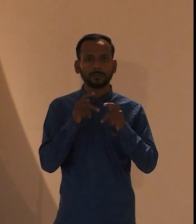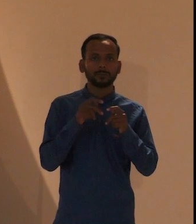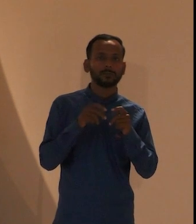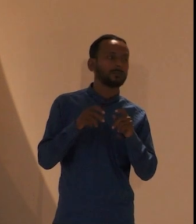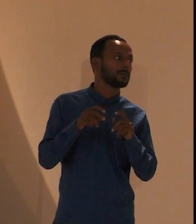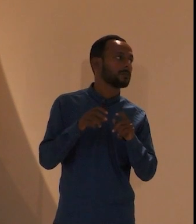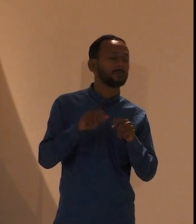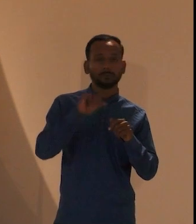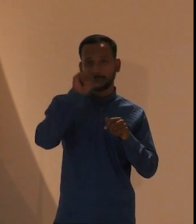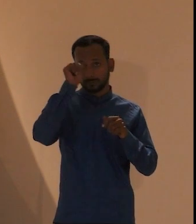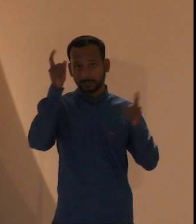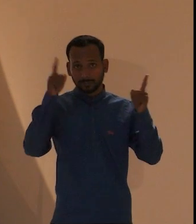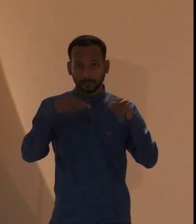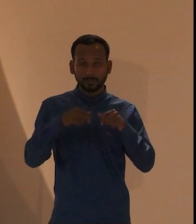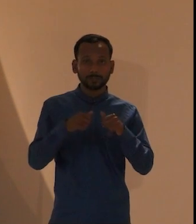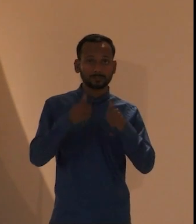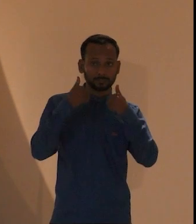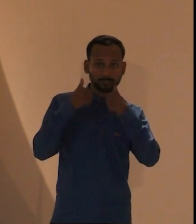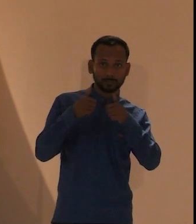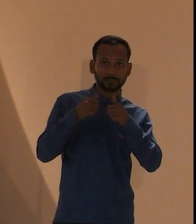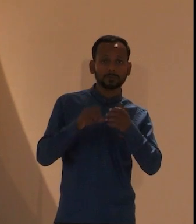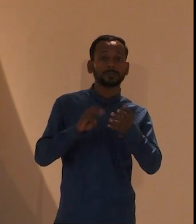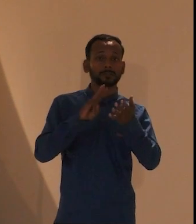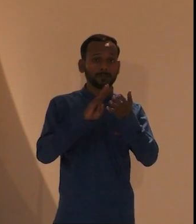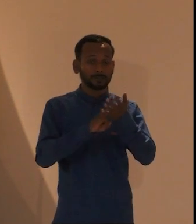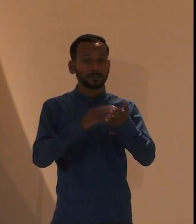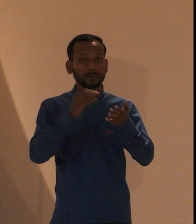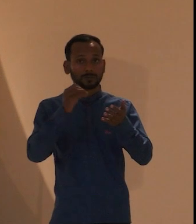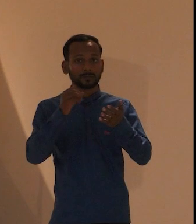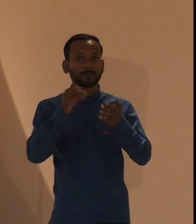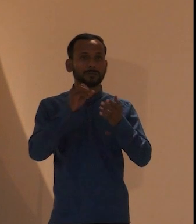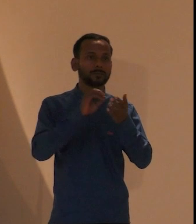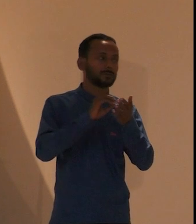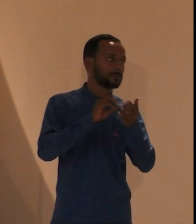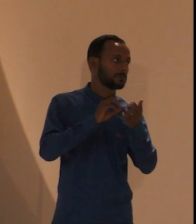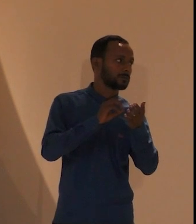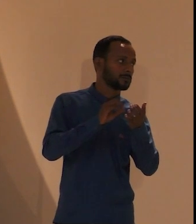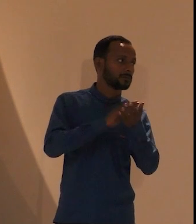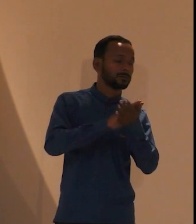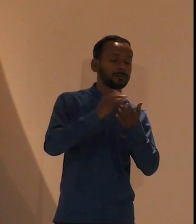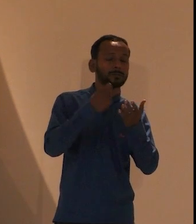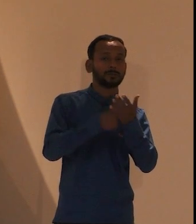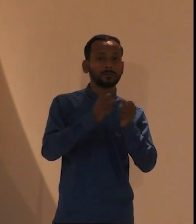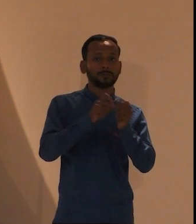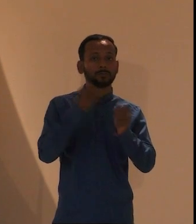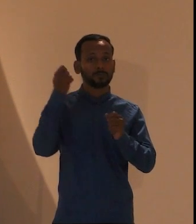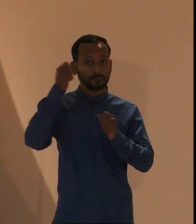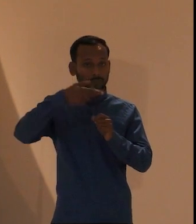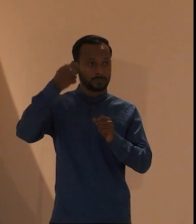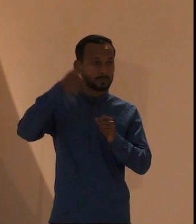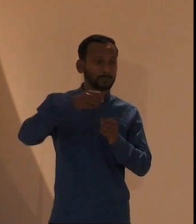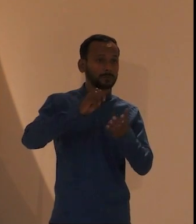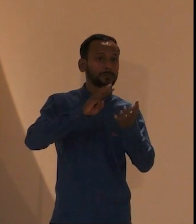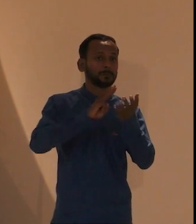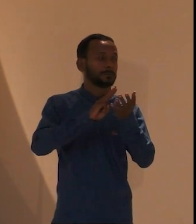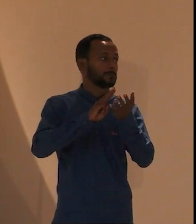good Indians, mainly Indian Maharajas, who had donated their collections to the Victoria Memorial